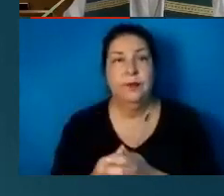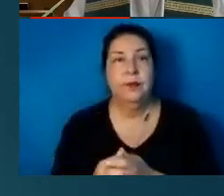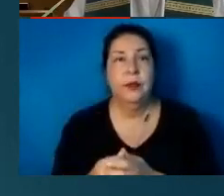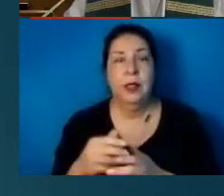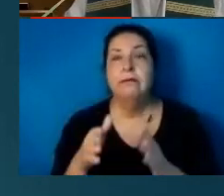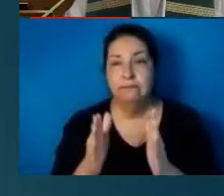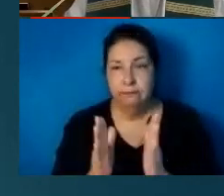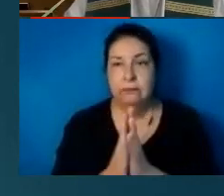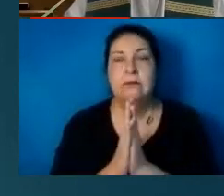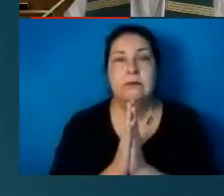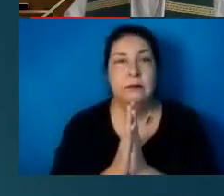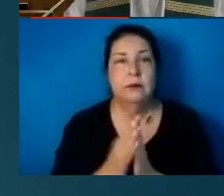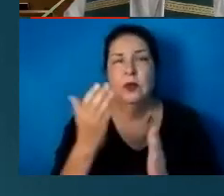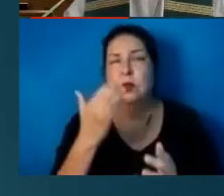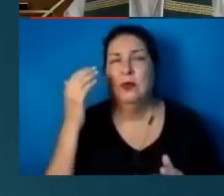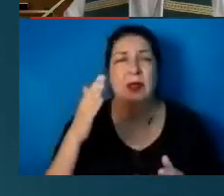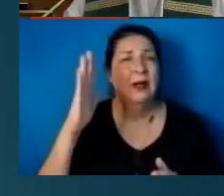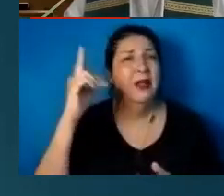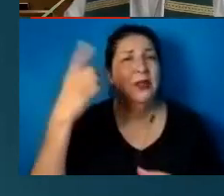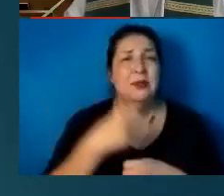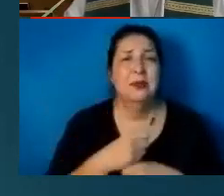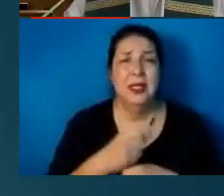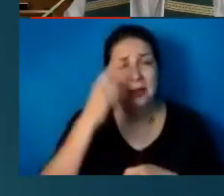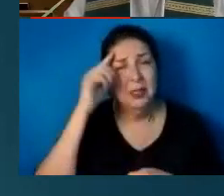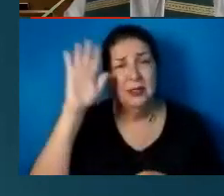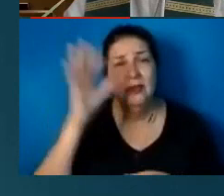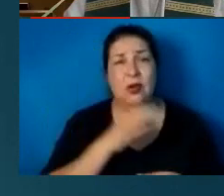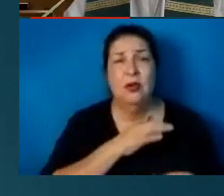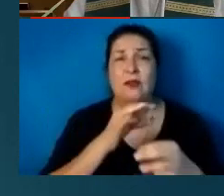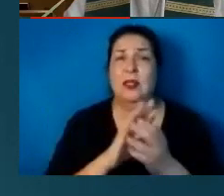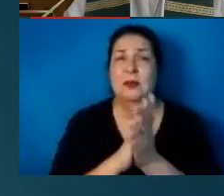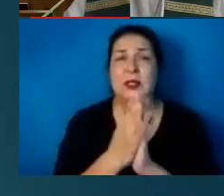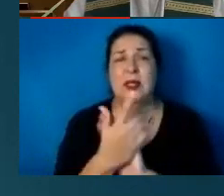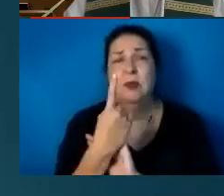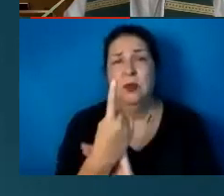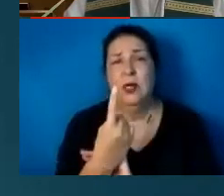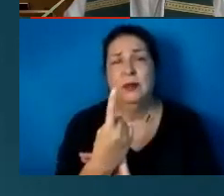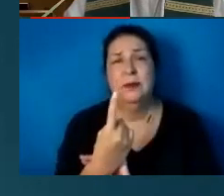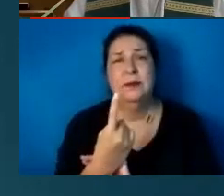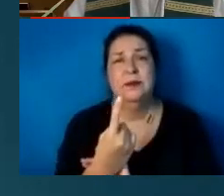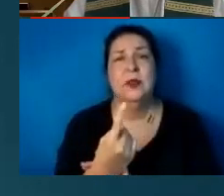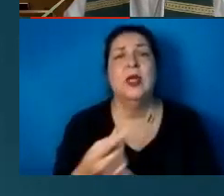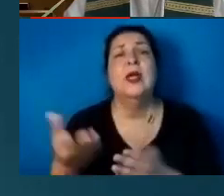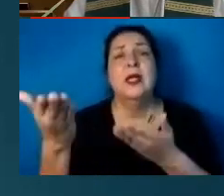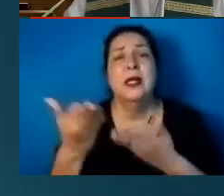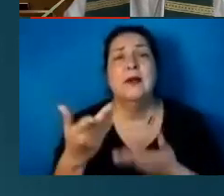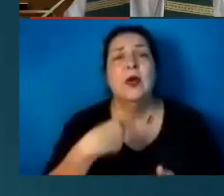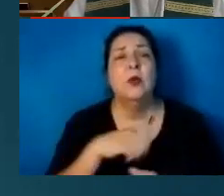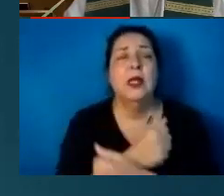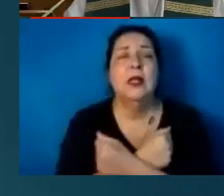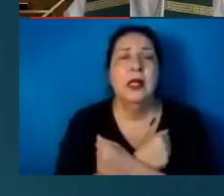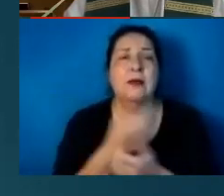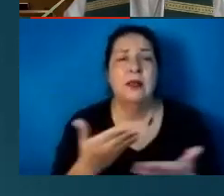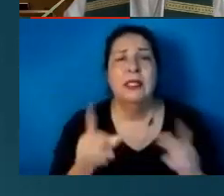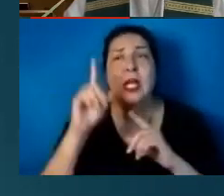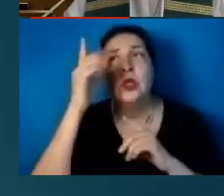Let us pray. O God, you make the minds of your faithful to be of one will. Grant that we may love what you have